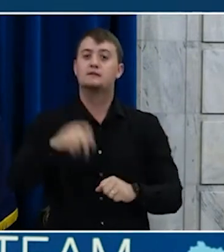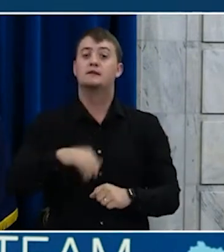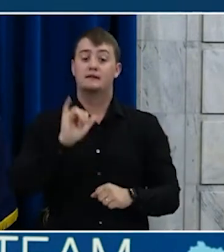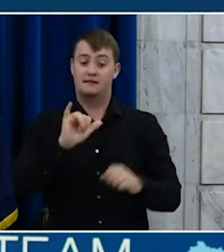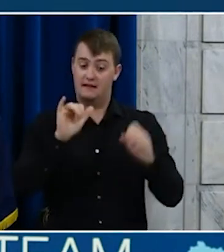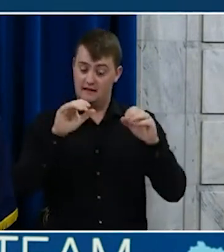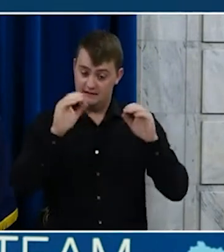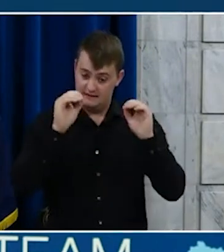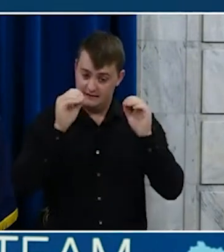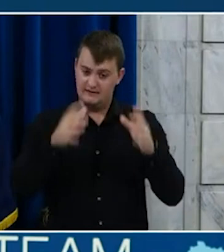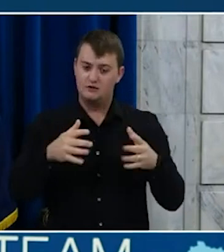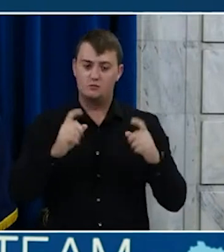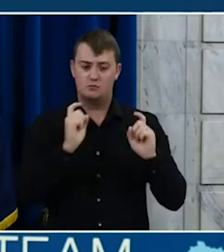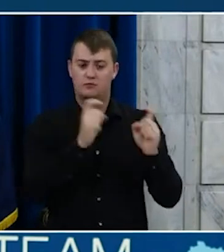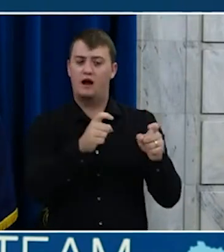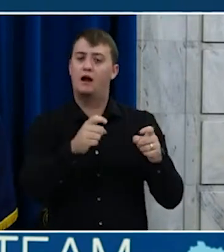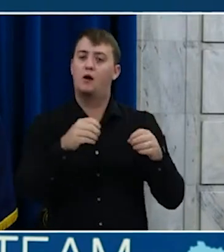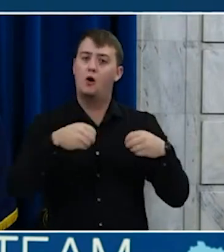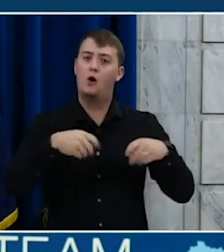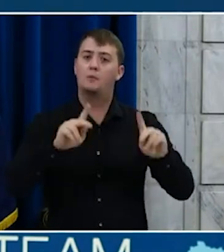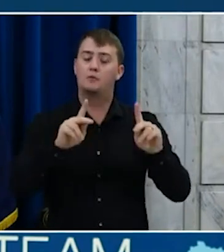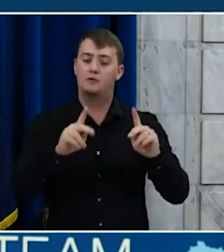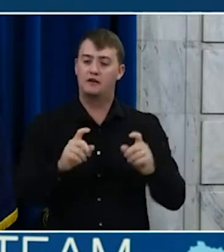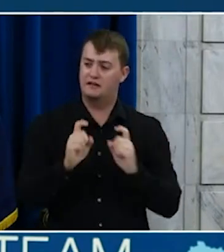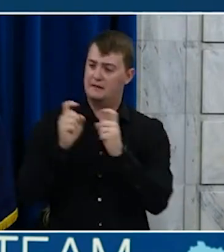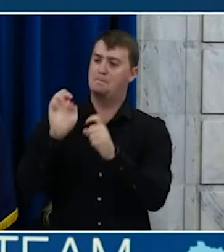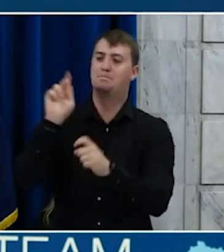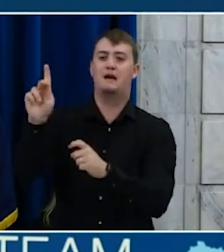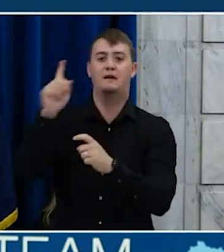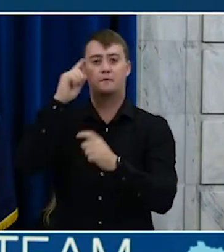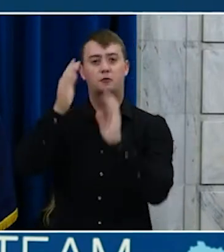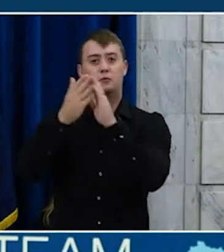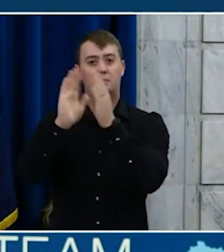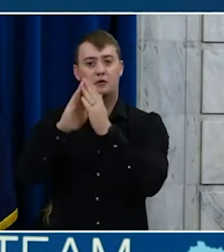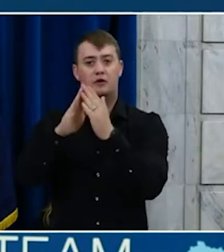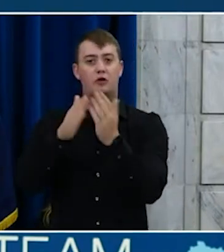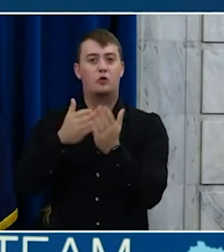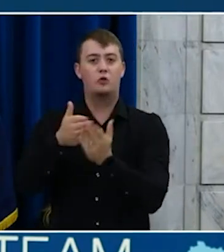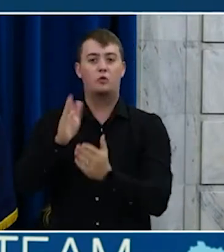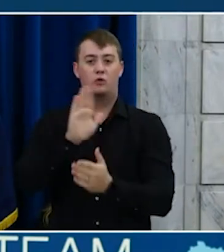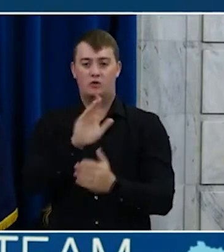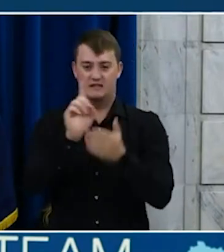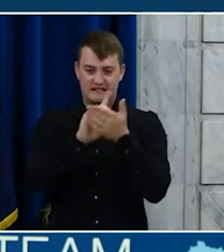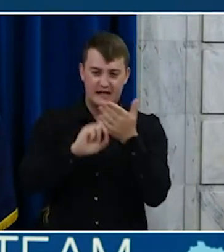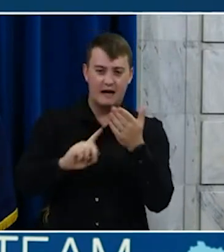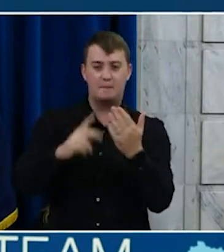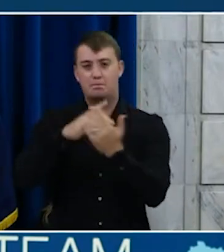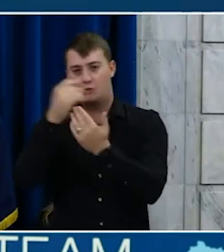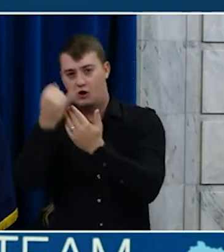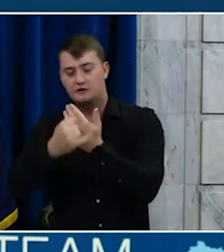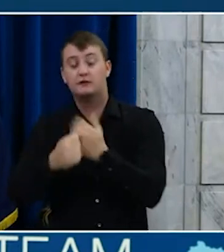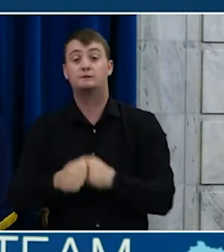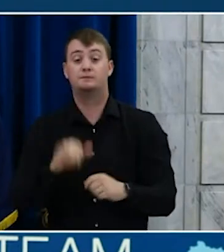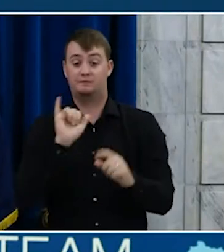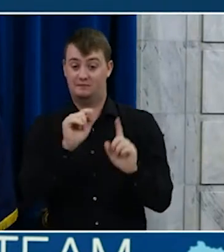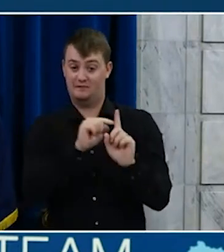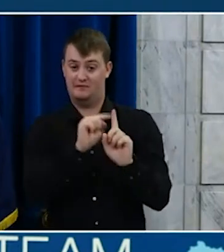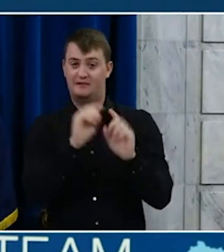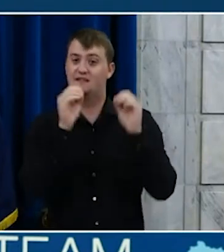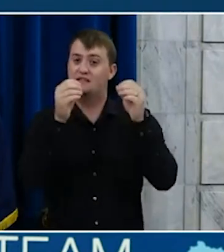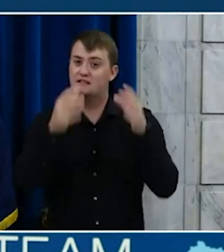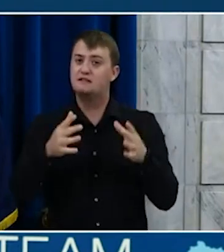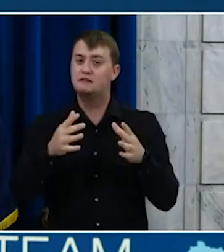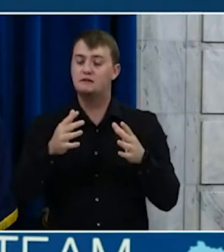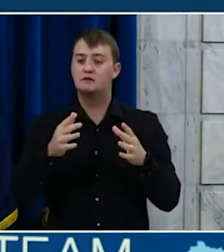provided opportunities for students to give back to the community through their STEAM designs and projects. This educator